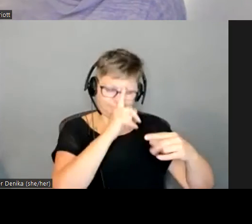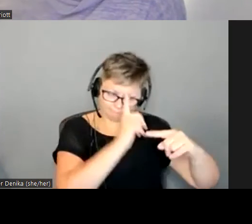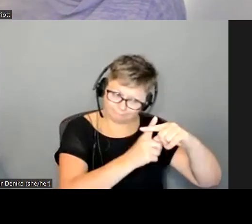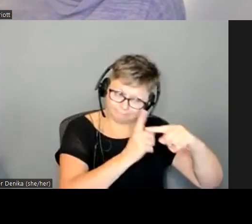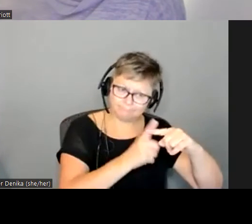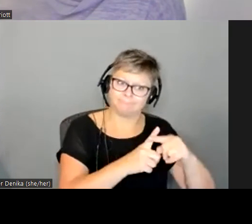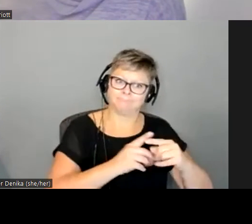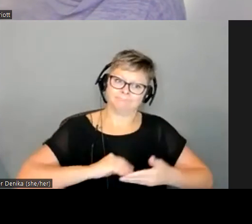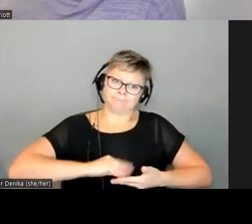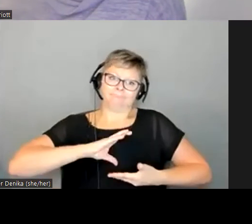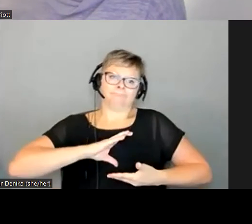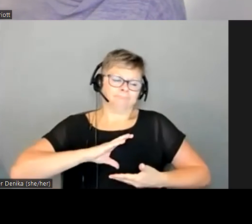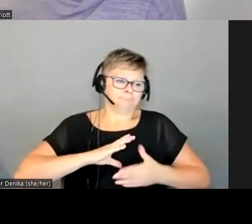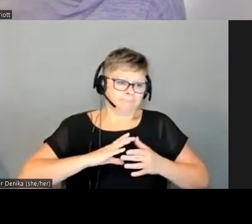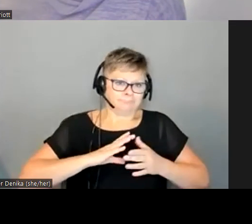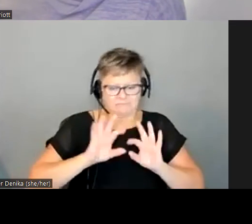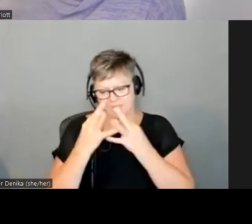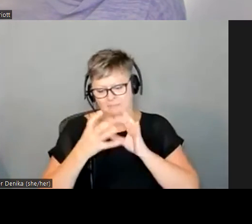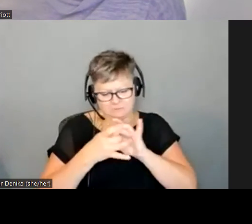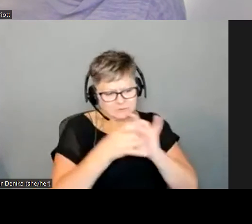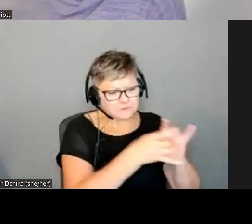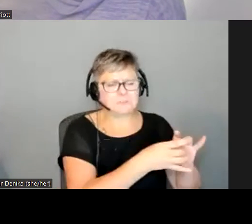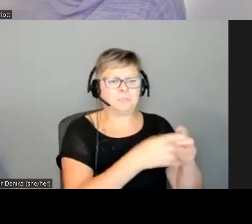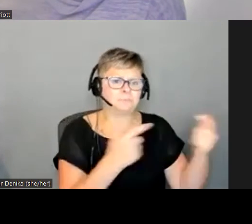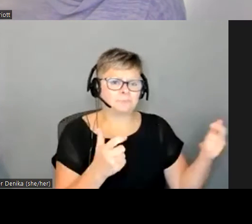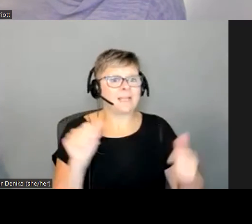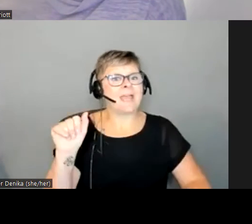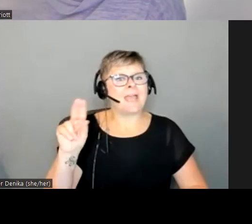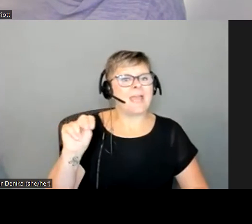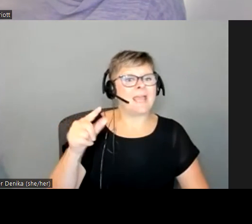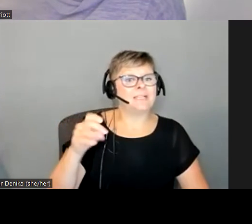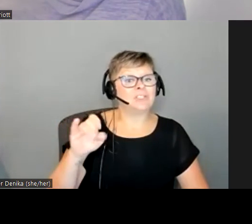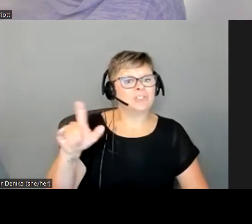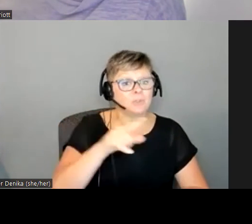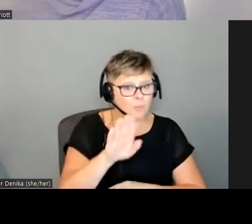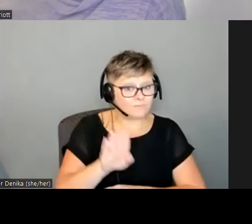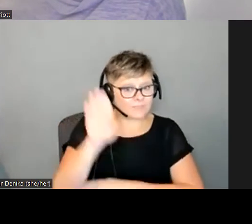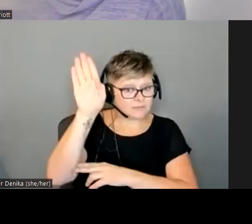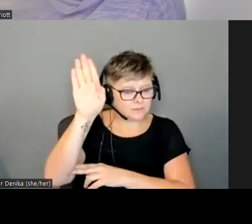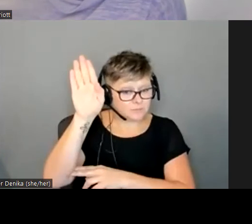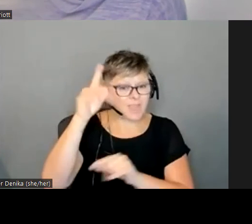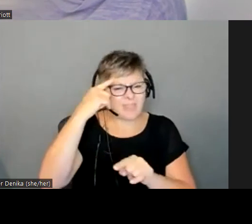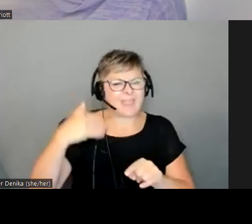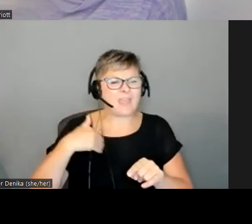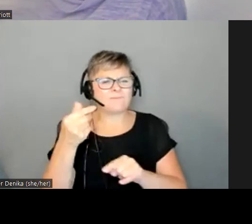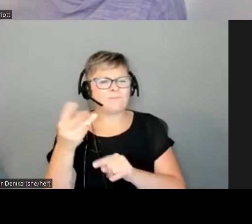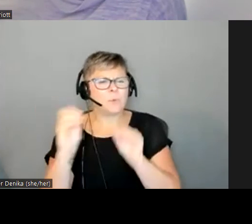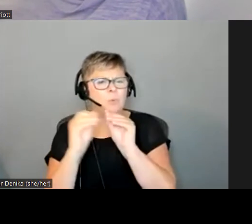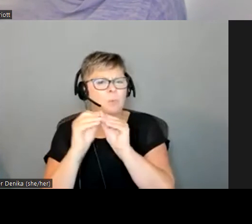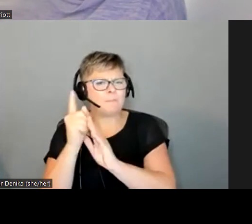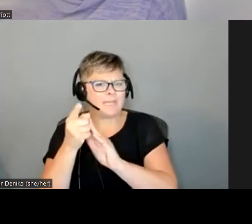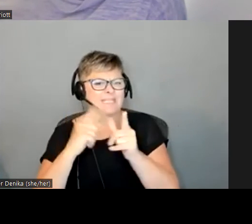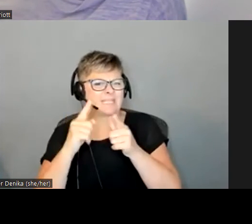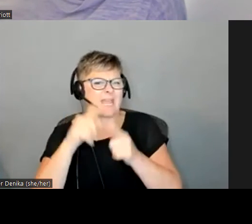connections within families and beyond within their communities. Angel, I see you have your hand up, and I think maybe we have a couple more minutes, and then